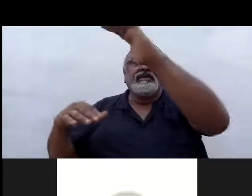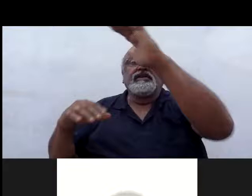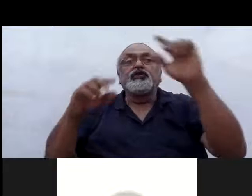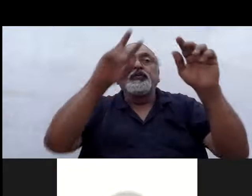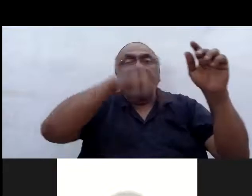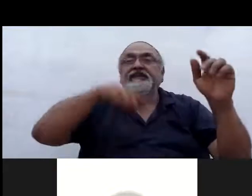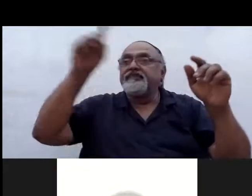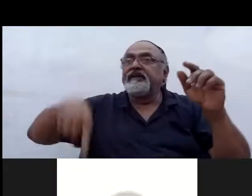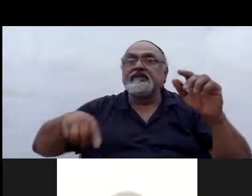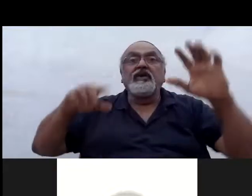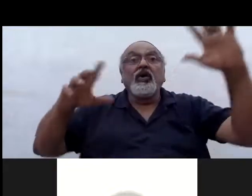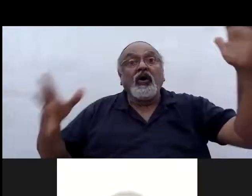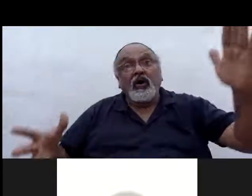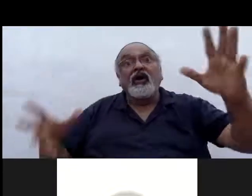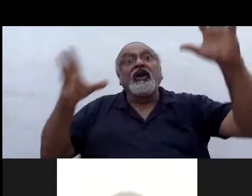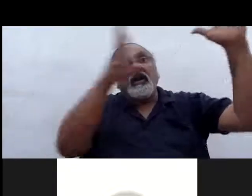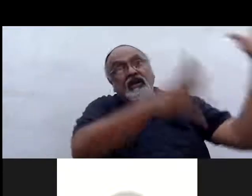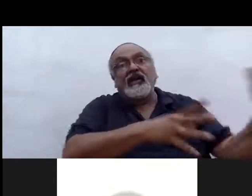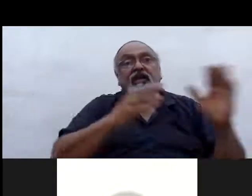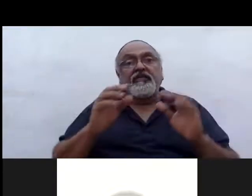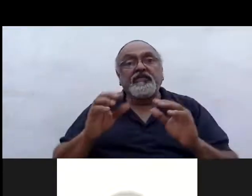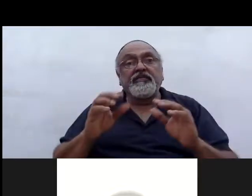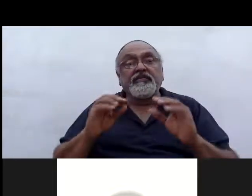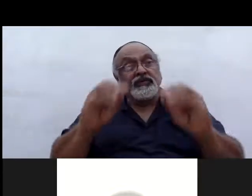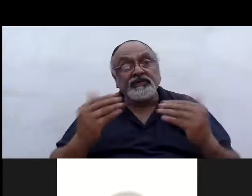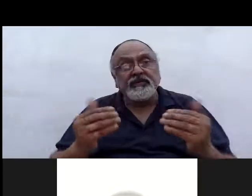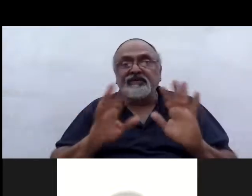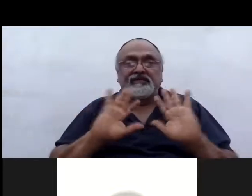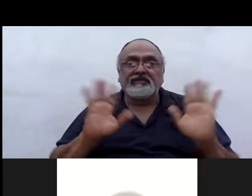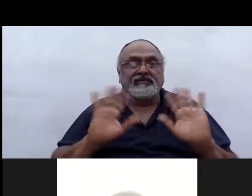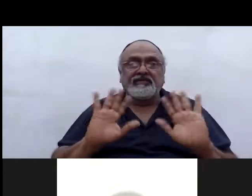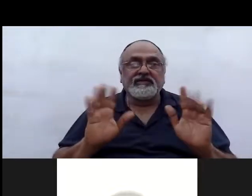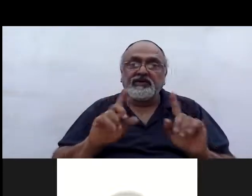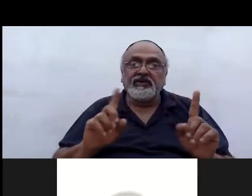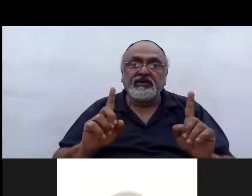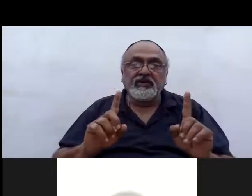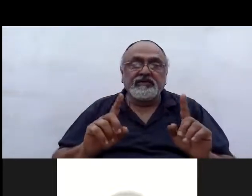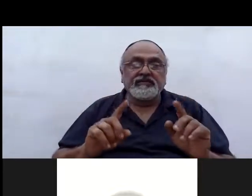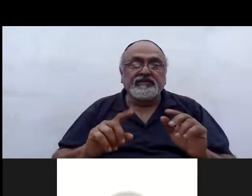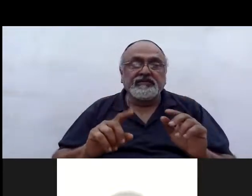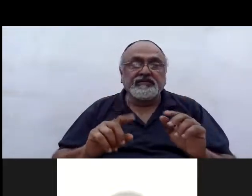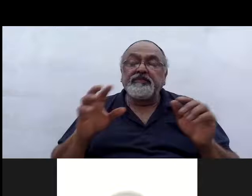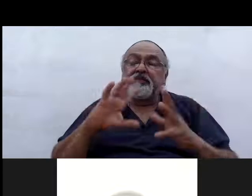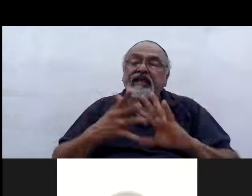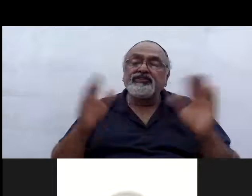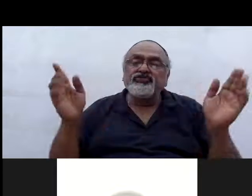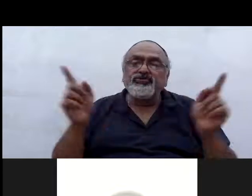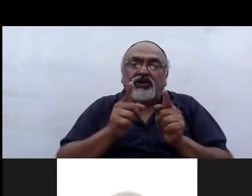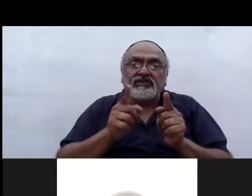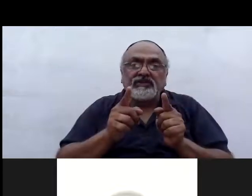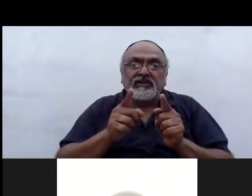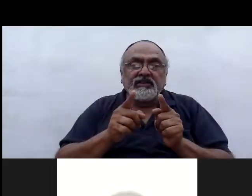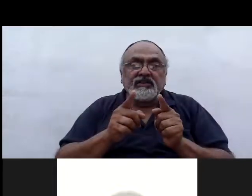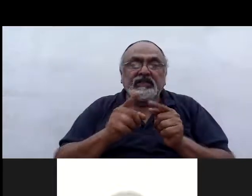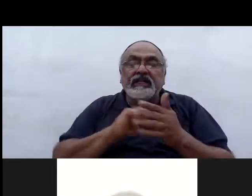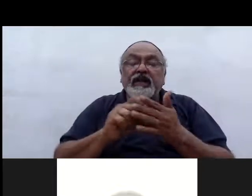You cannot write all the 2 pages of a judgment here. You should keep it very brief. You should write